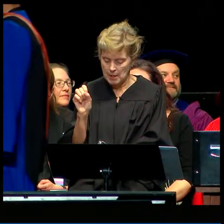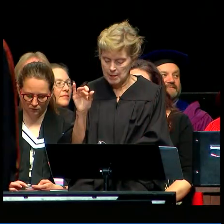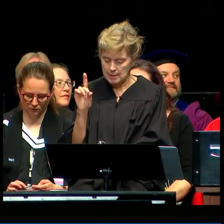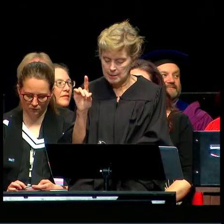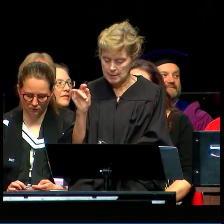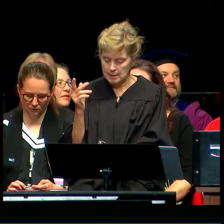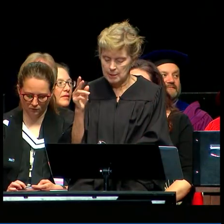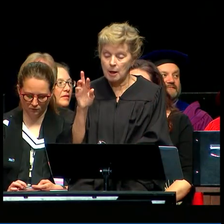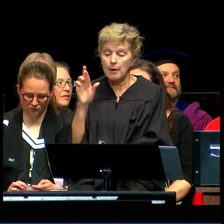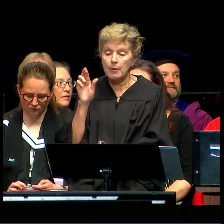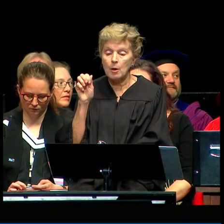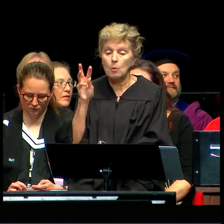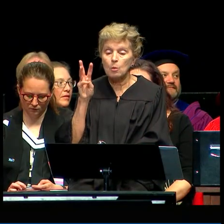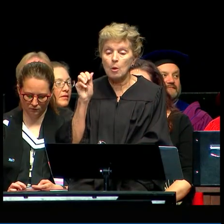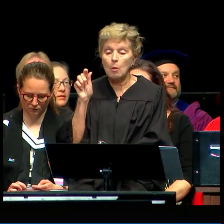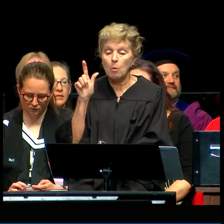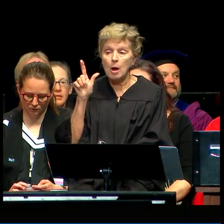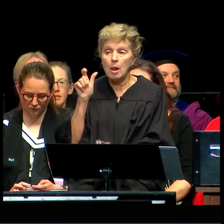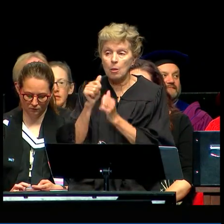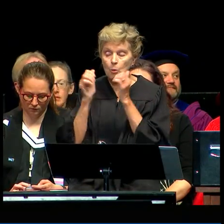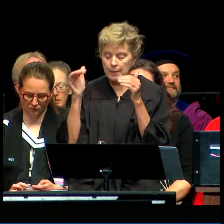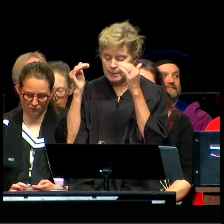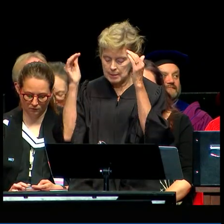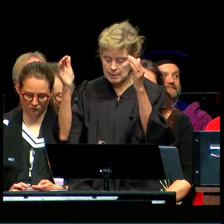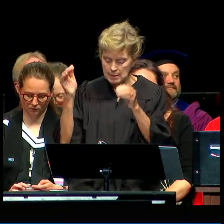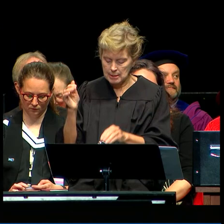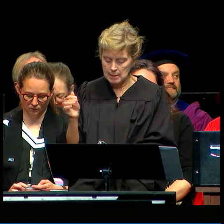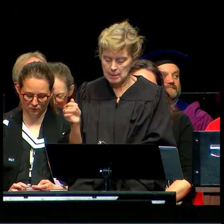Siddharth Rawal, with distinction.